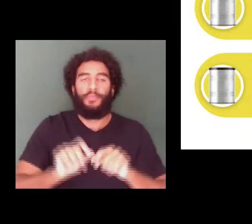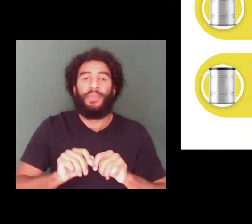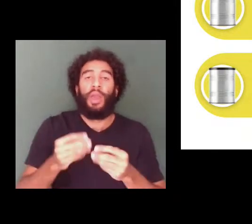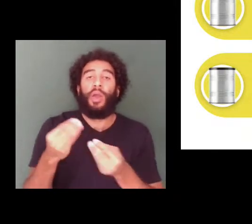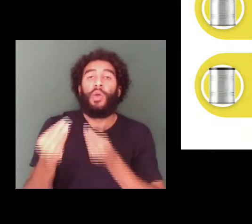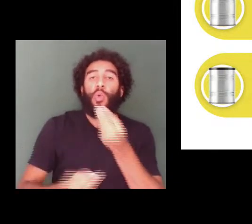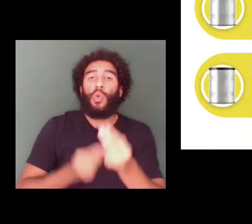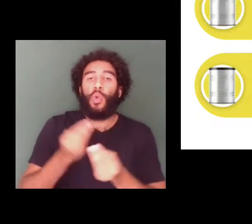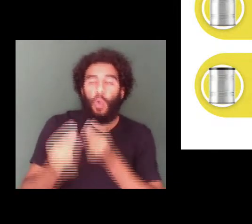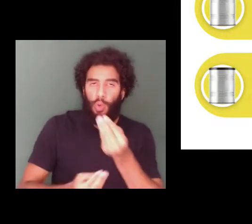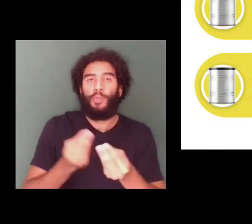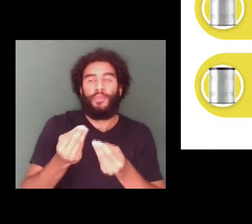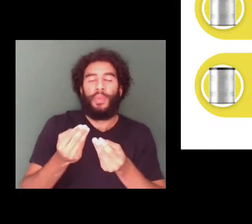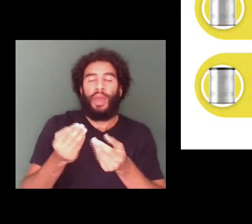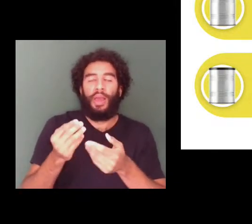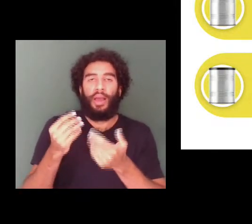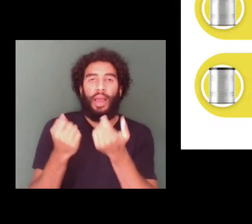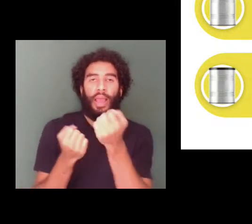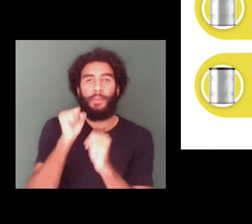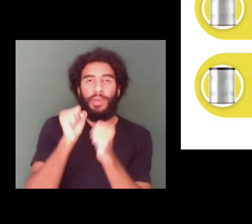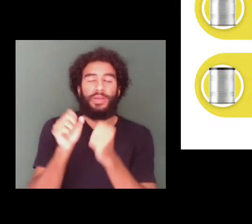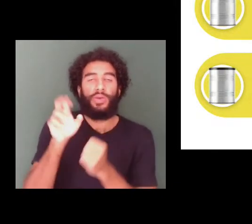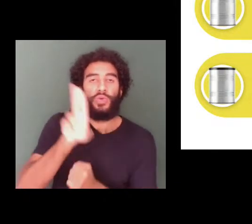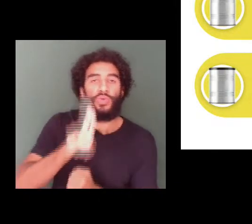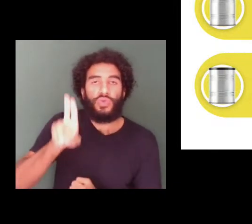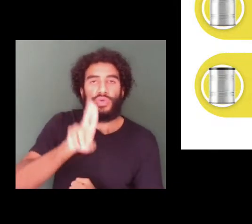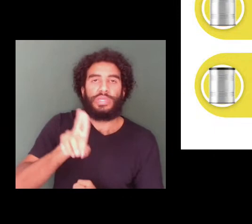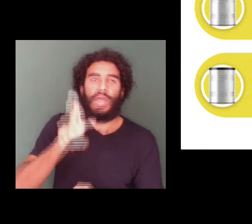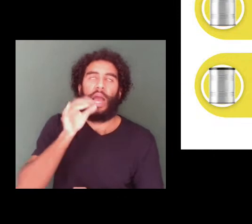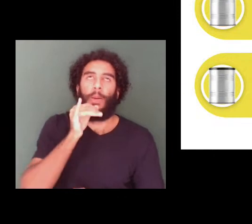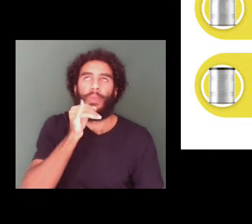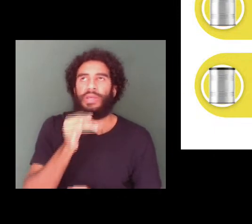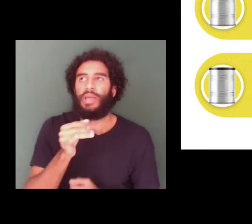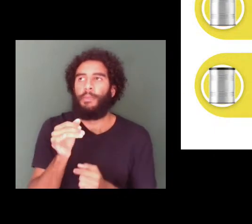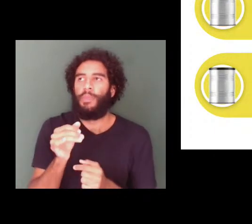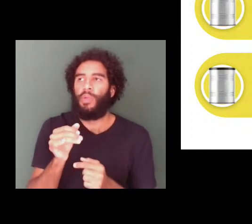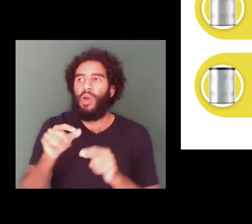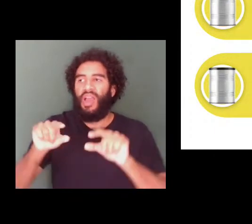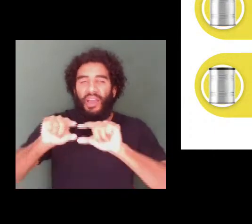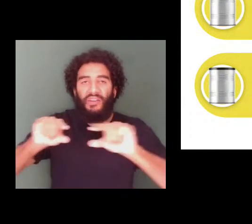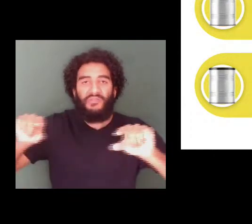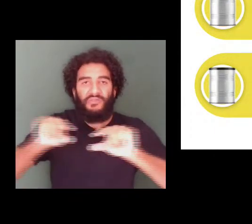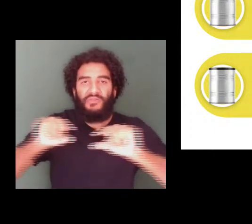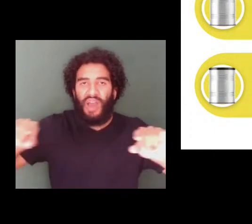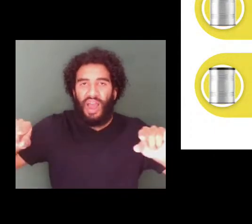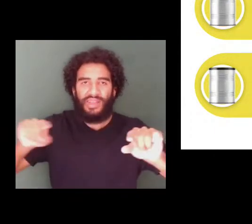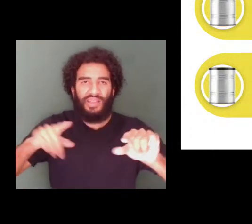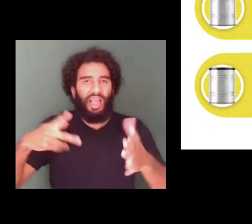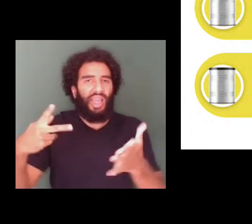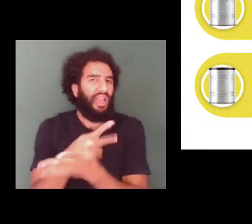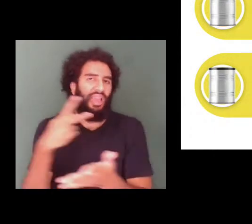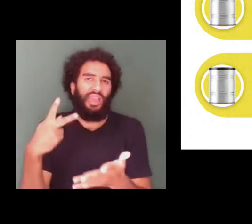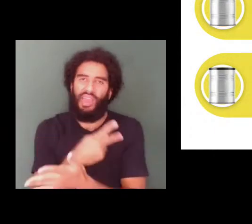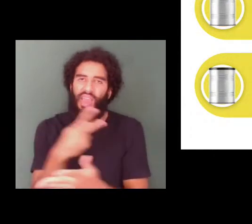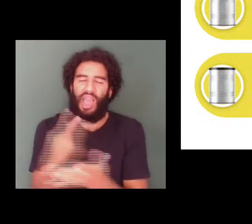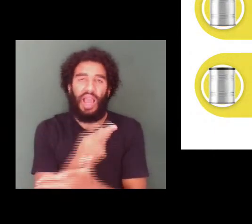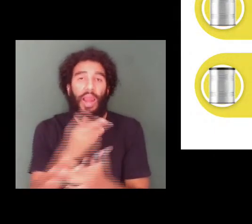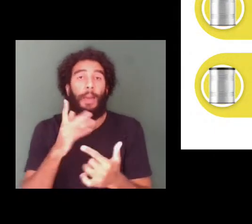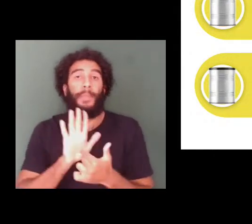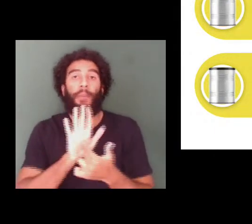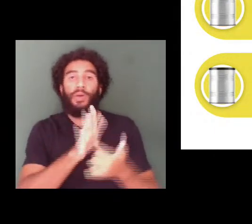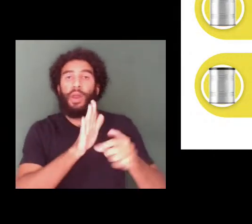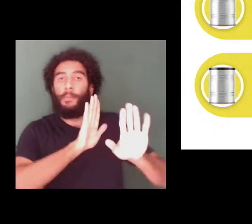to make it perceive that their formula is somehow better, that it's going to improve growth, that it's going to make your baby